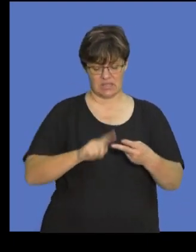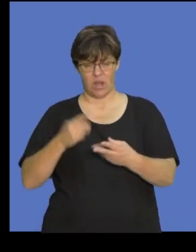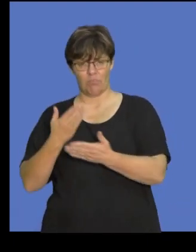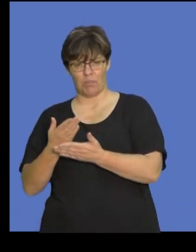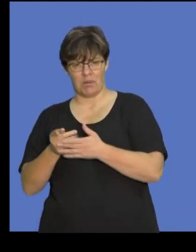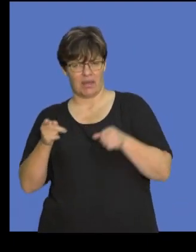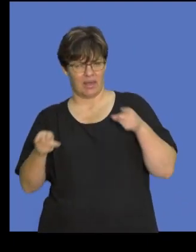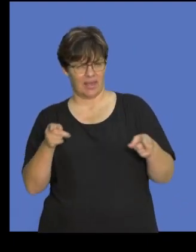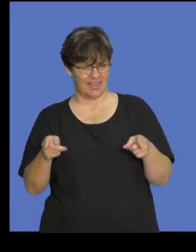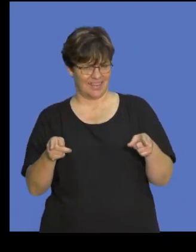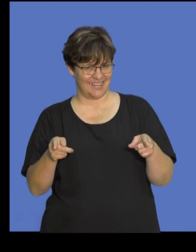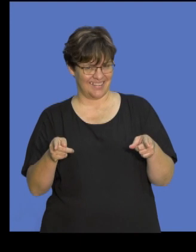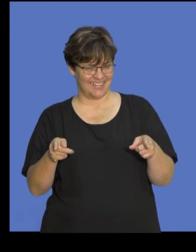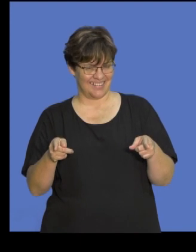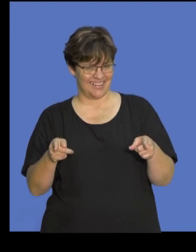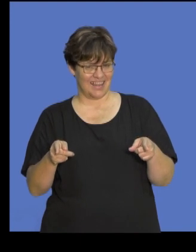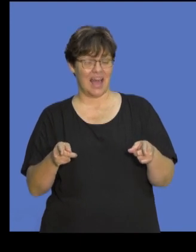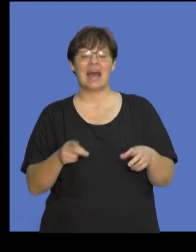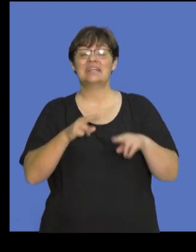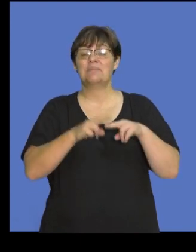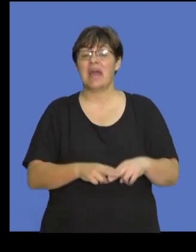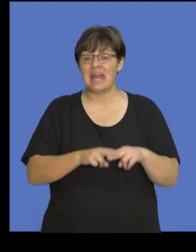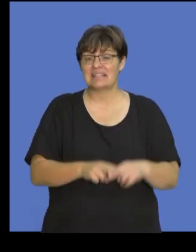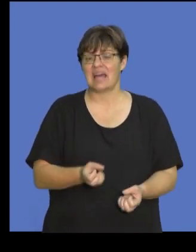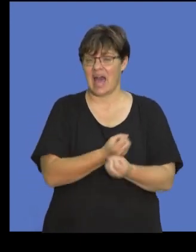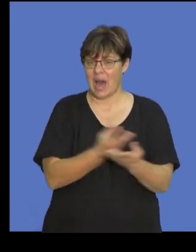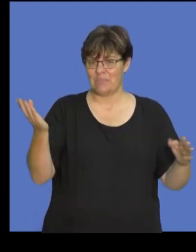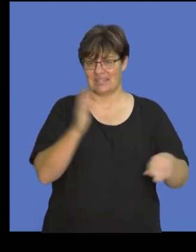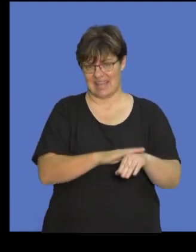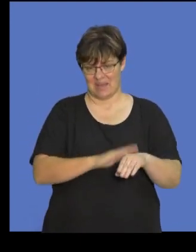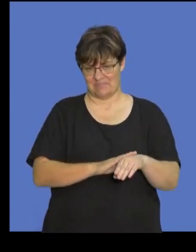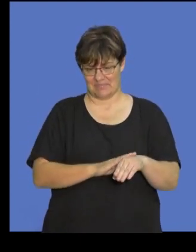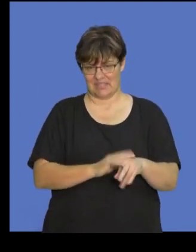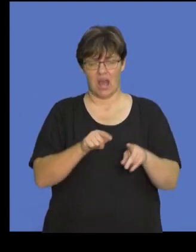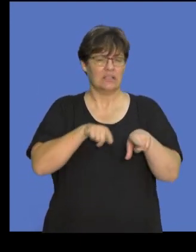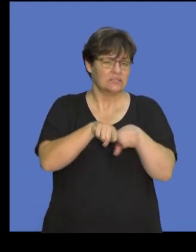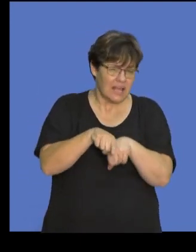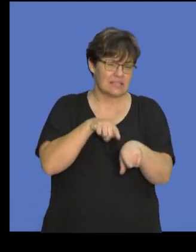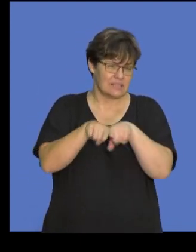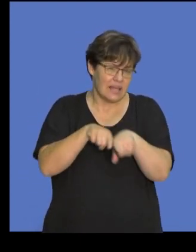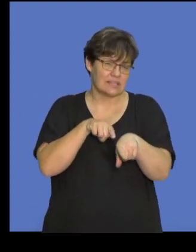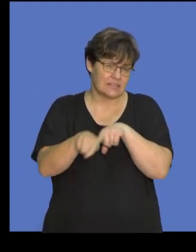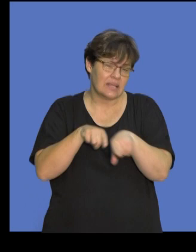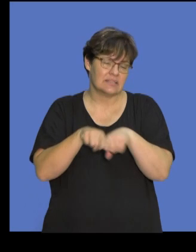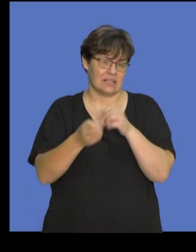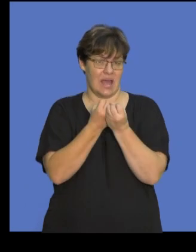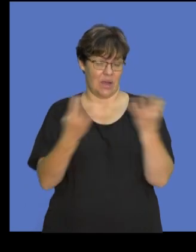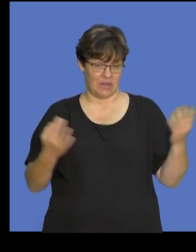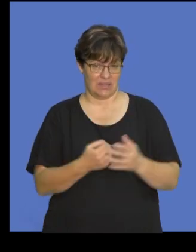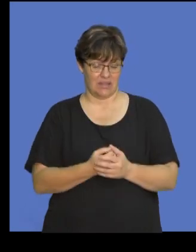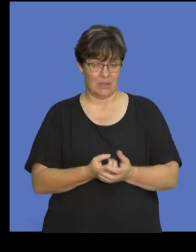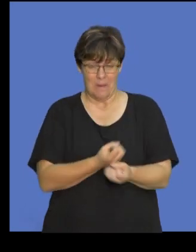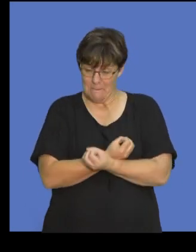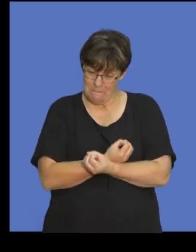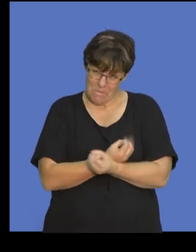frequency and probability? Well, you see, it all matters about the number of times, the number of trials